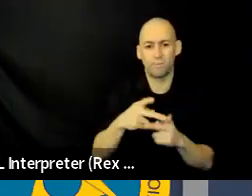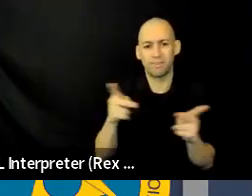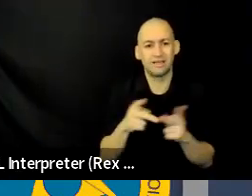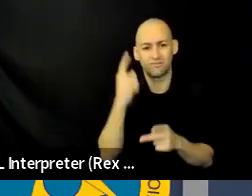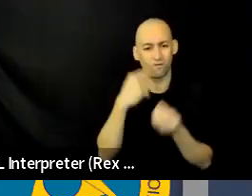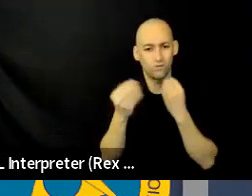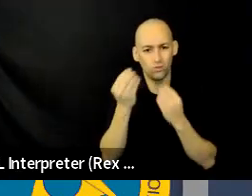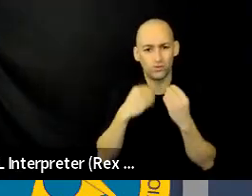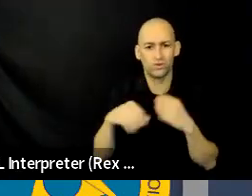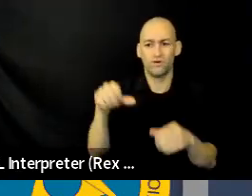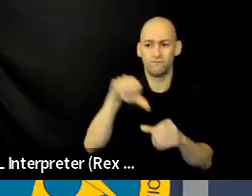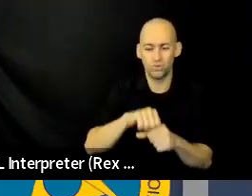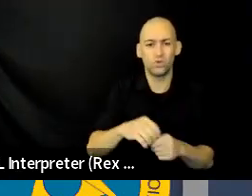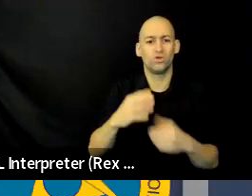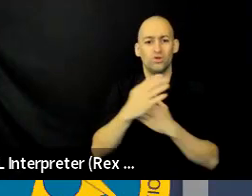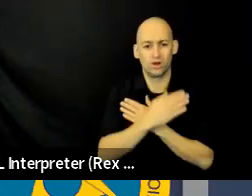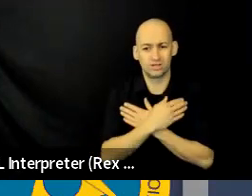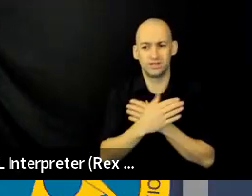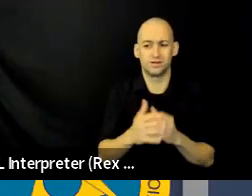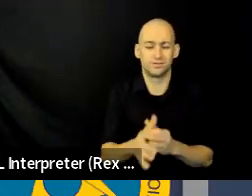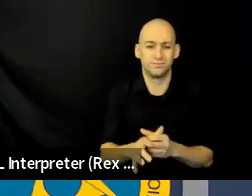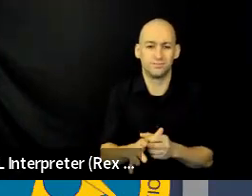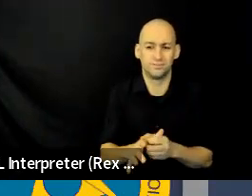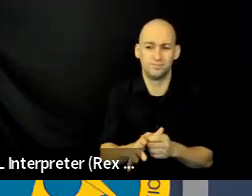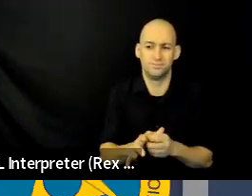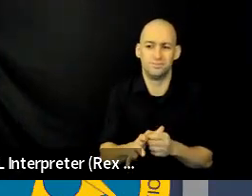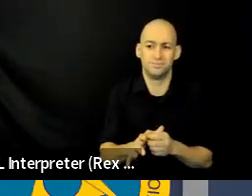food, fuel, and rest